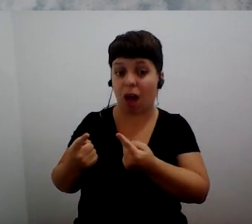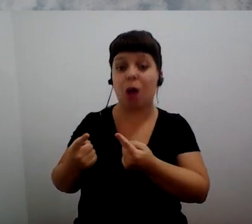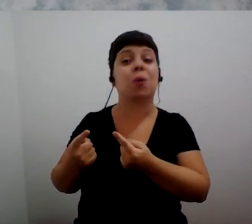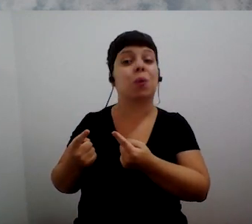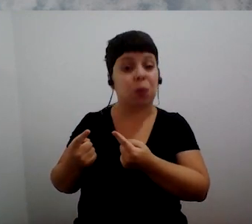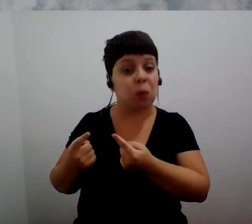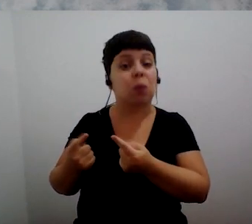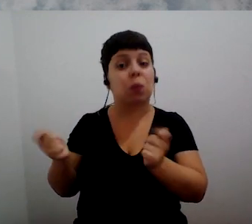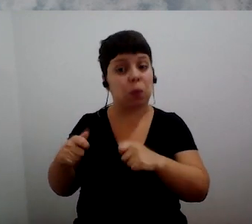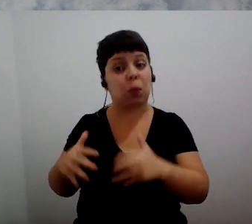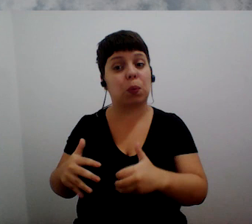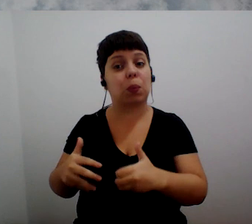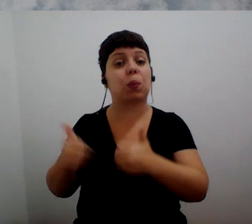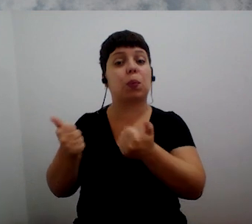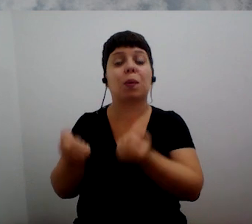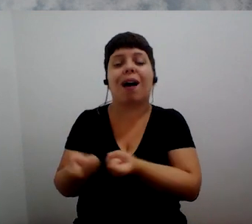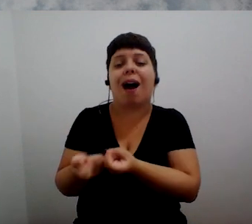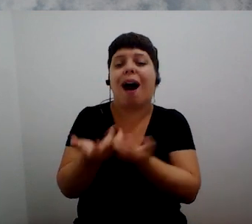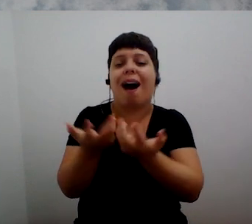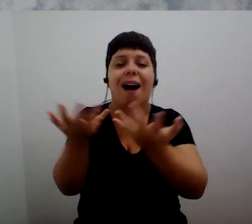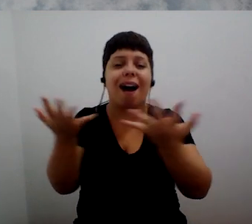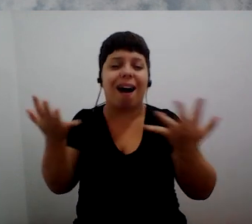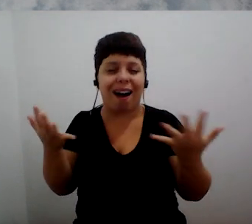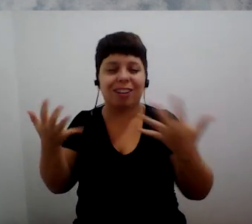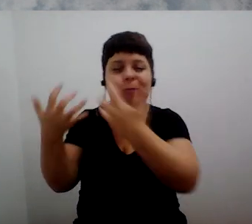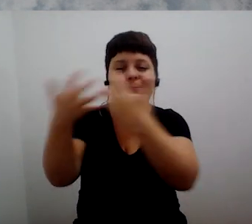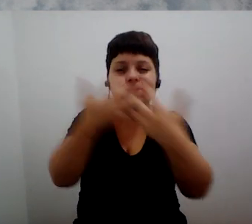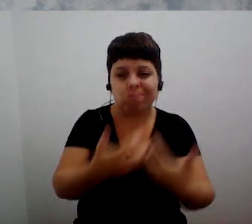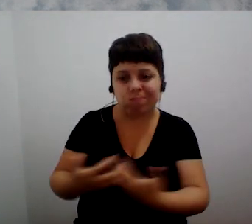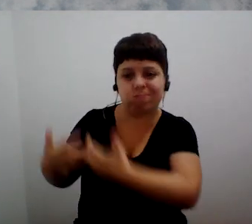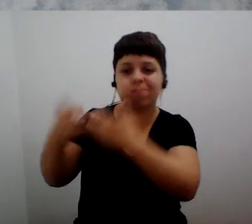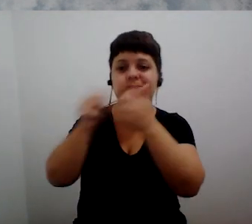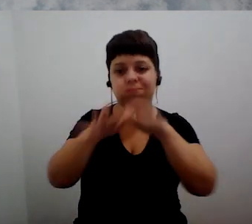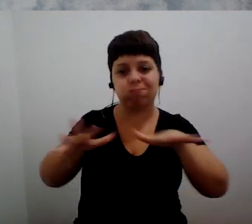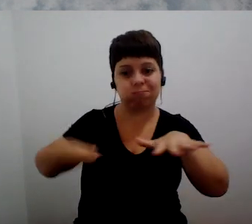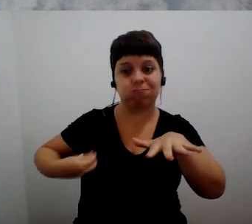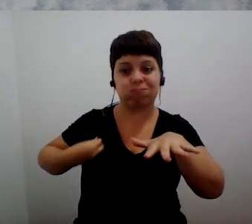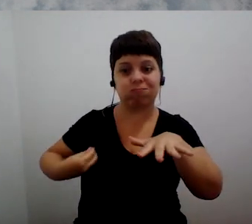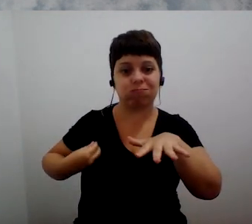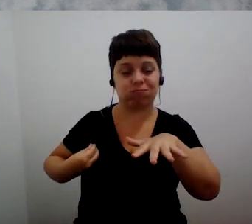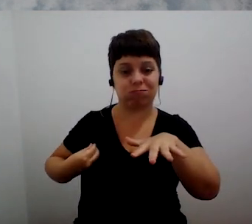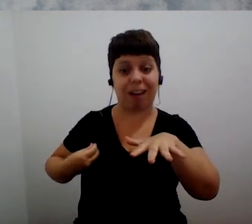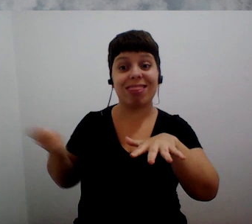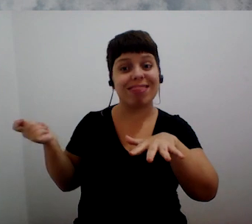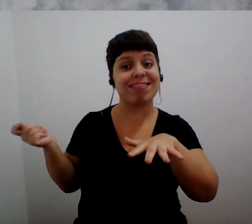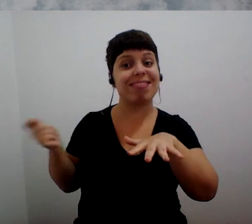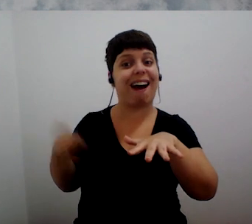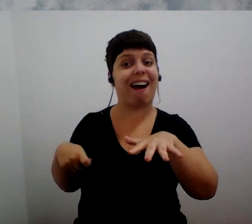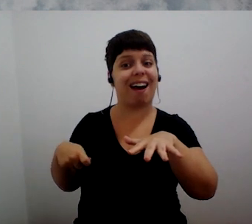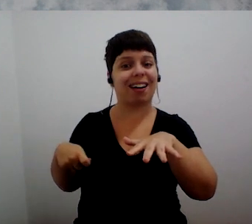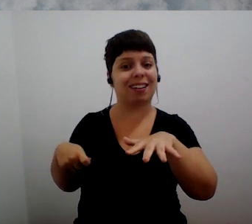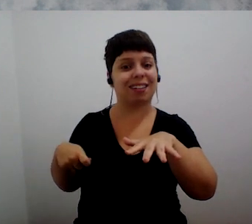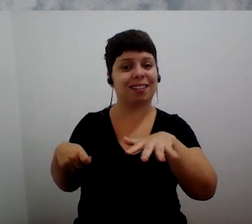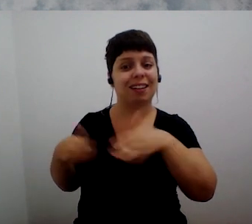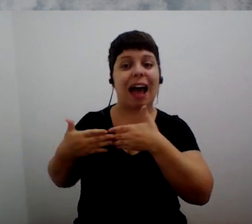abundance, structure, and function of marine life could be achieved by 2050 if